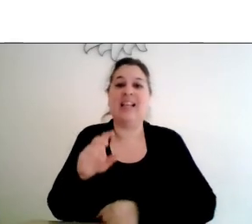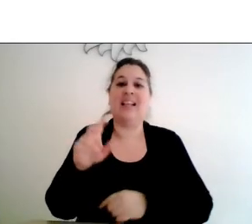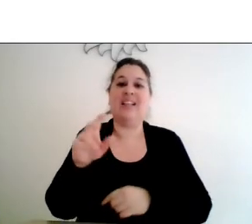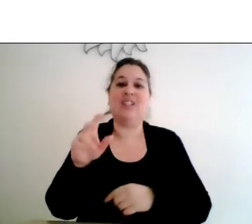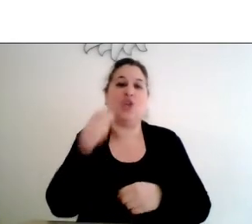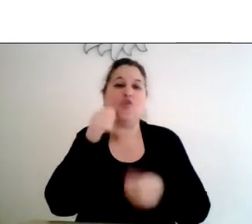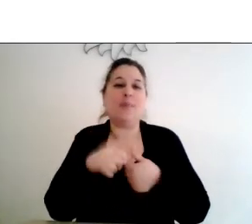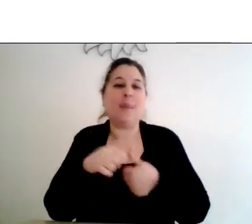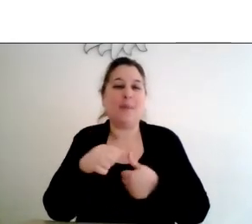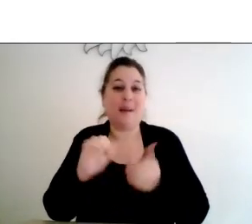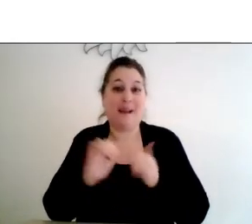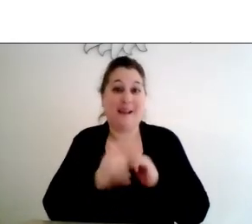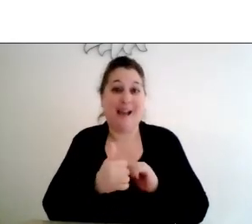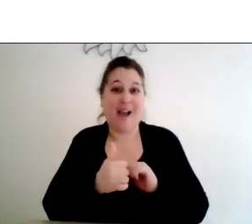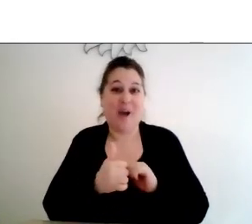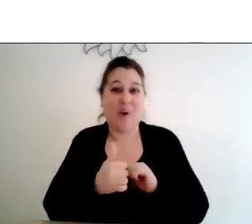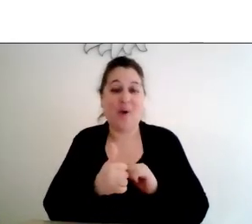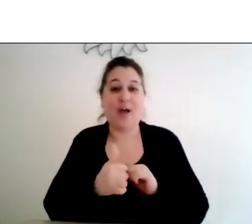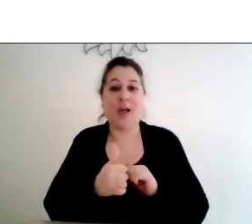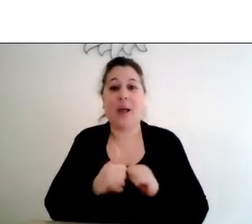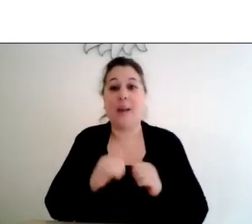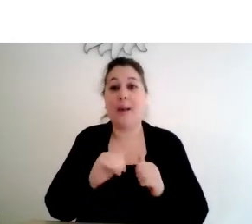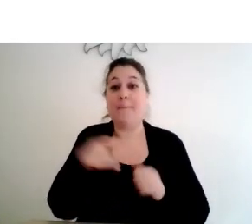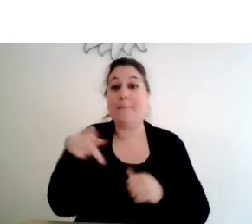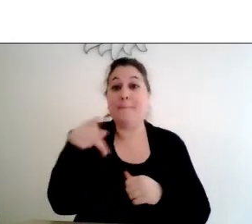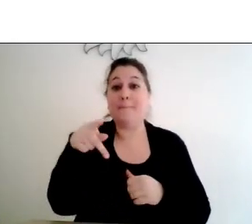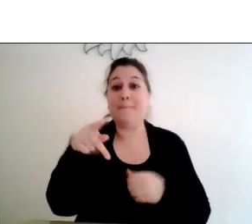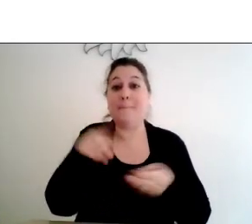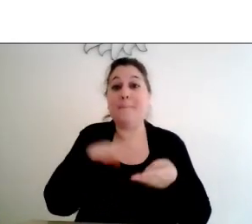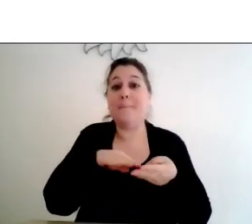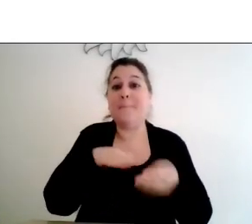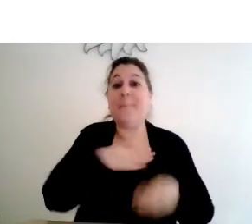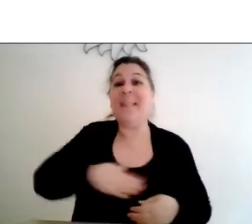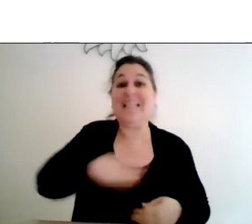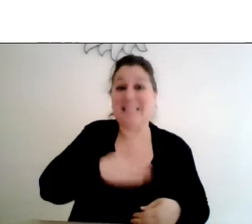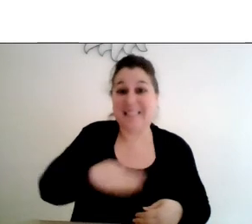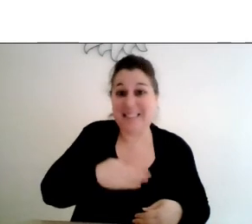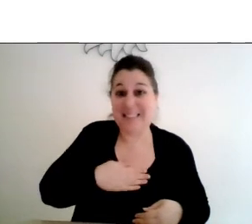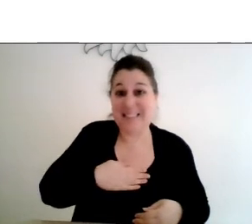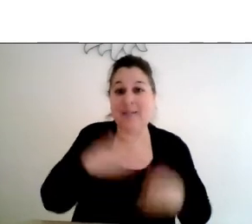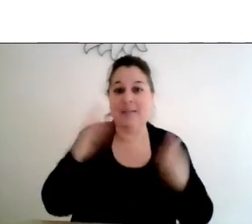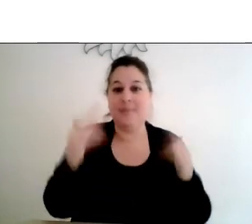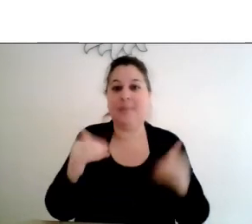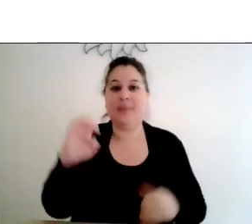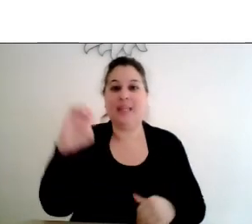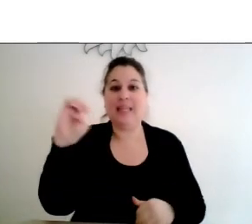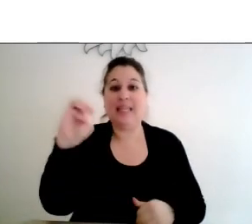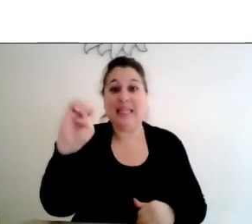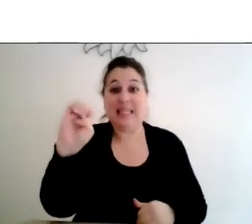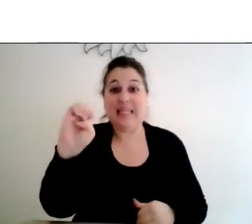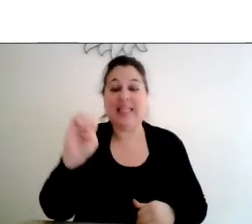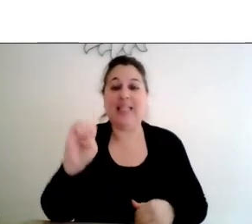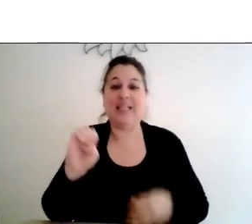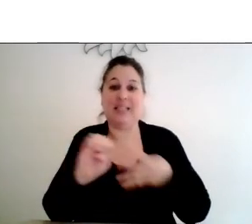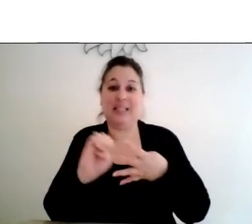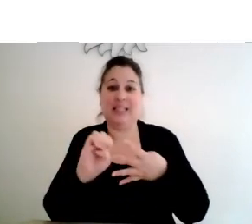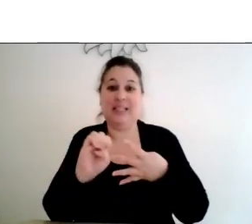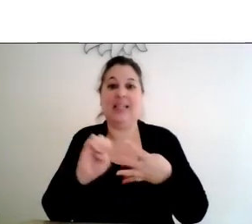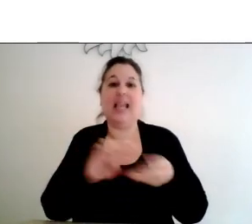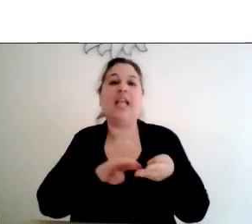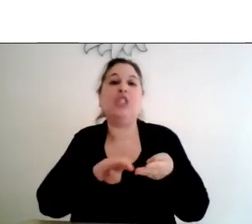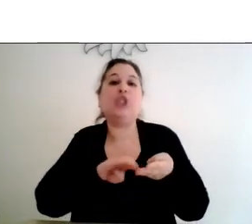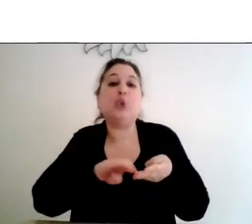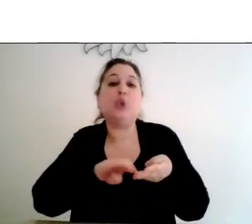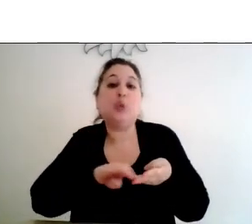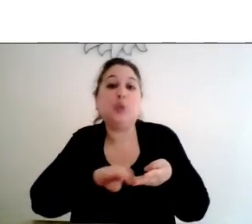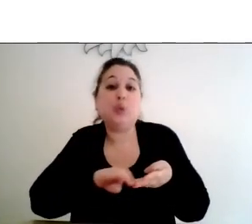excuse my dear Aunt Sally. A lot of people use this to help them remember